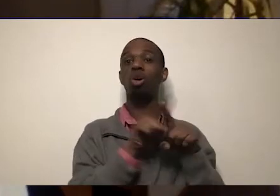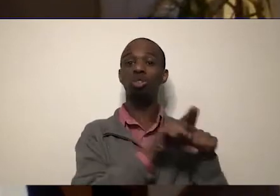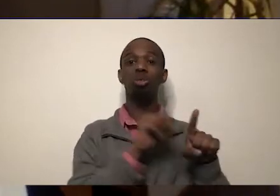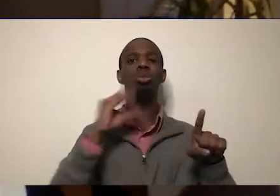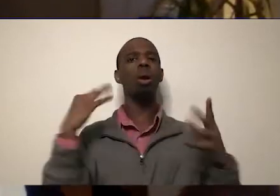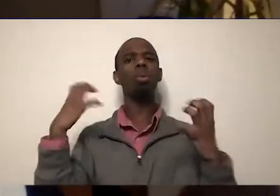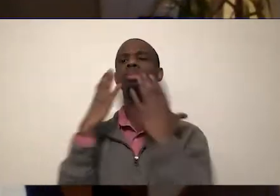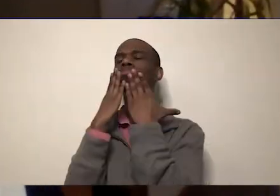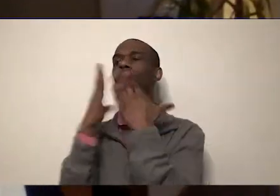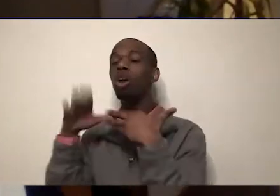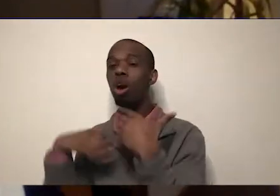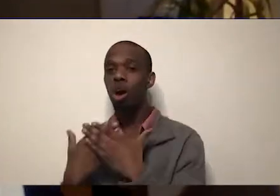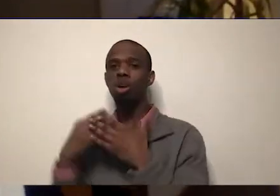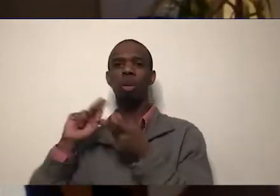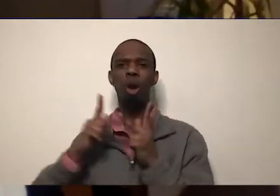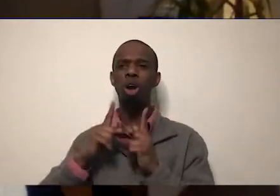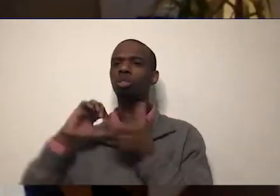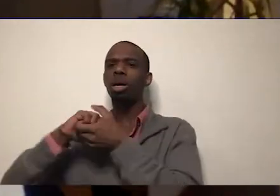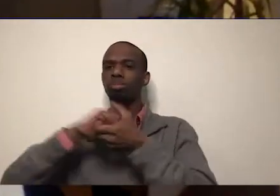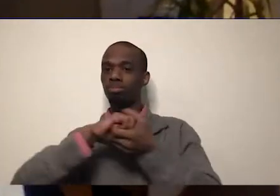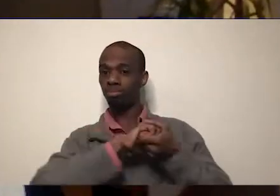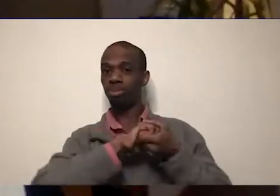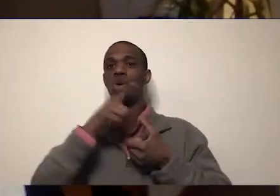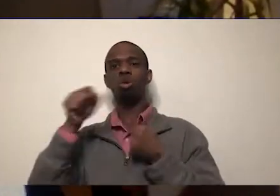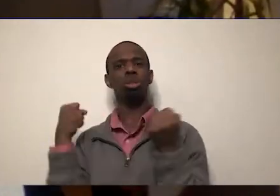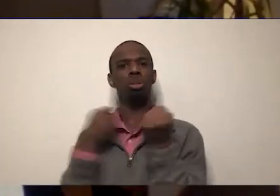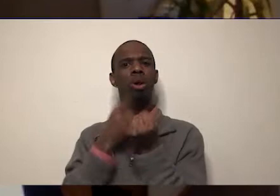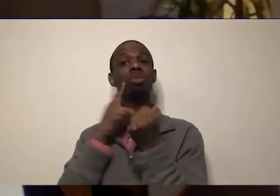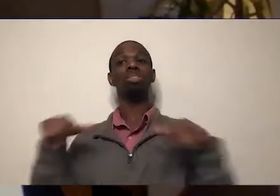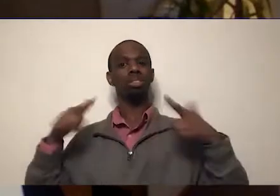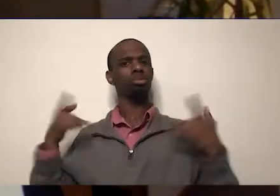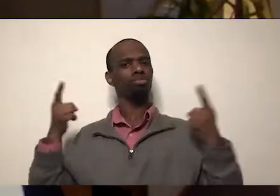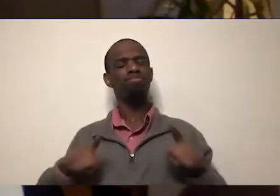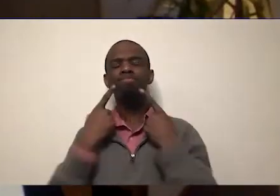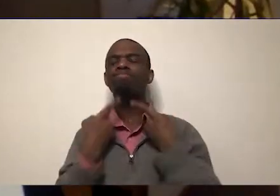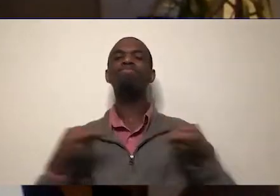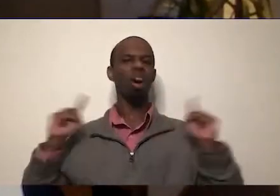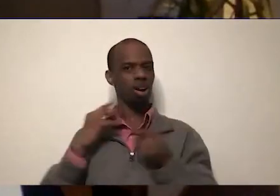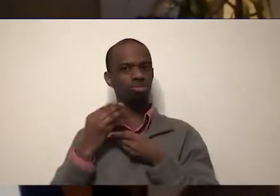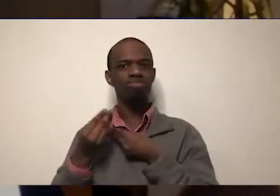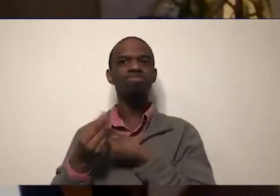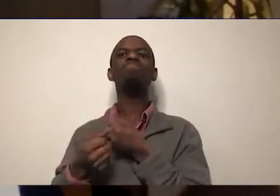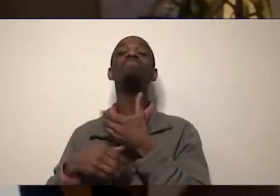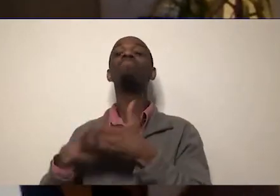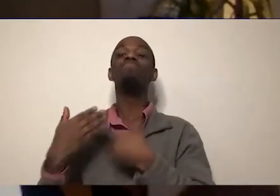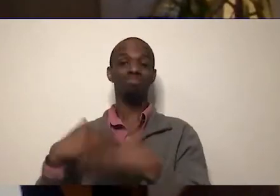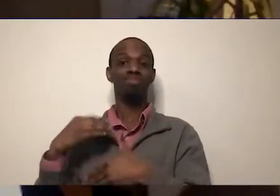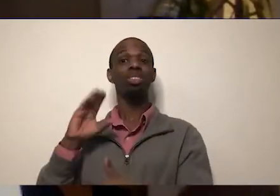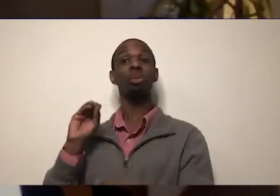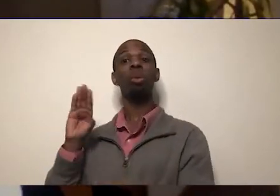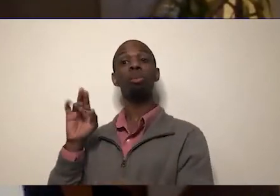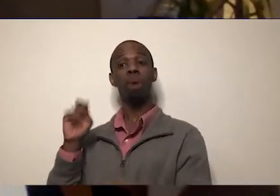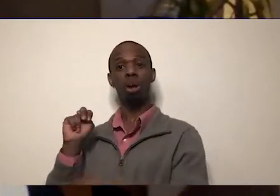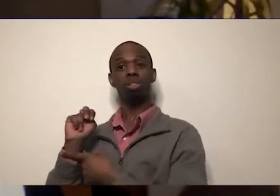us tonight are Linda Good-Bryant, filmmaker and activist, Peggy Shepard, co-founder and executive director of We